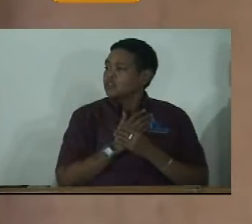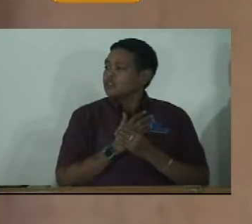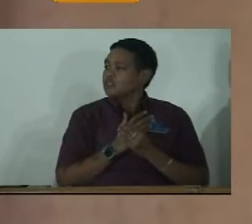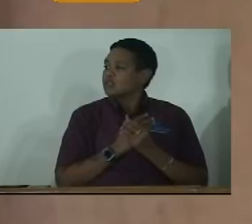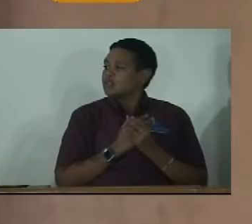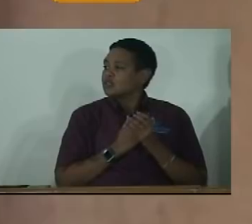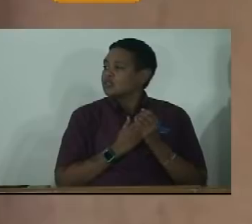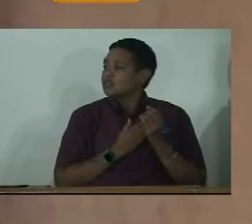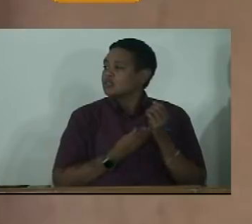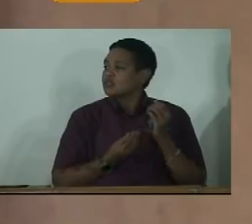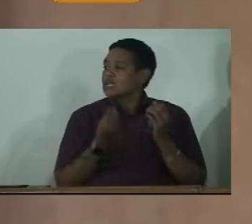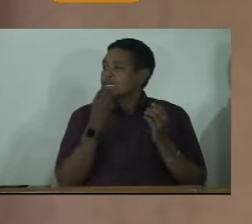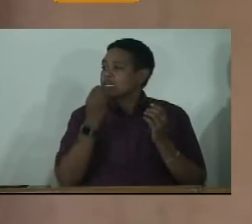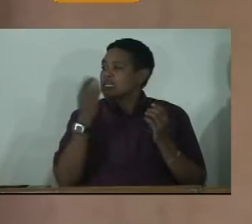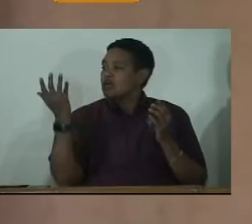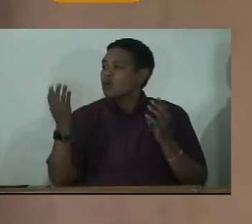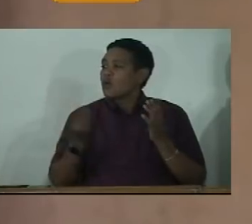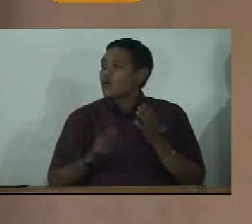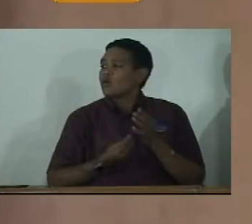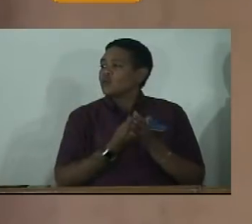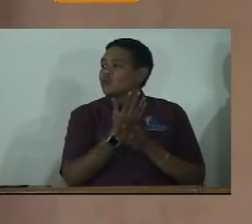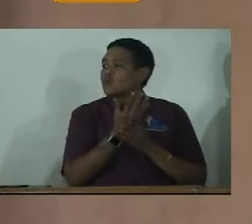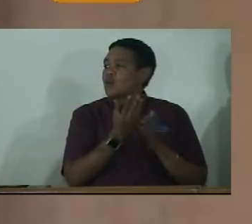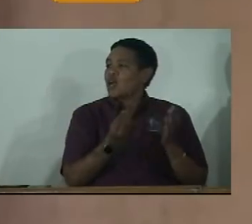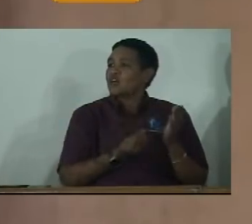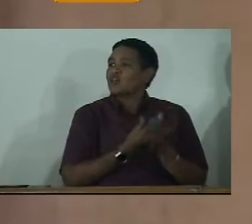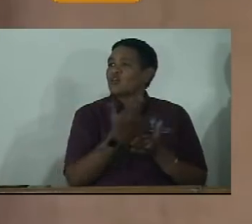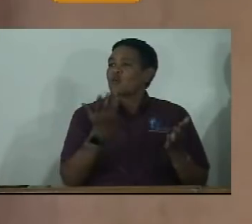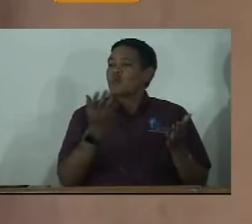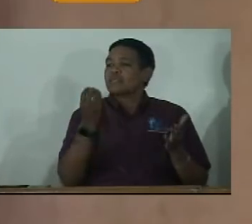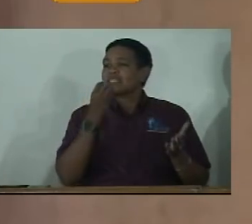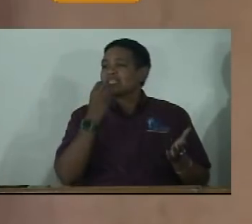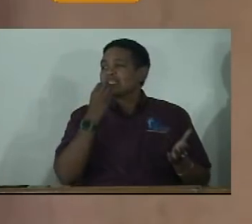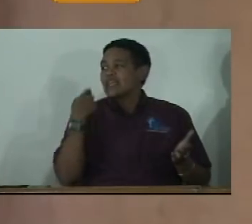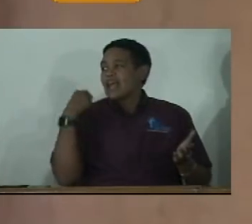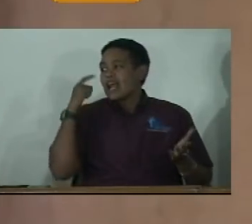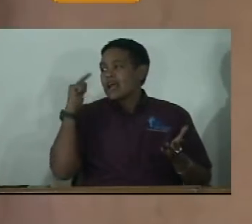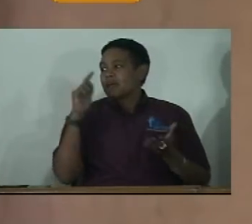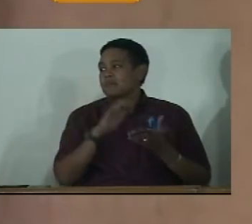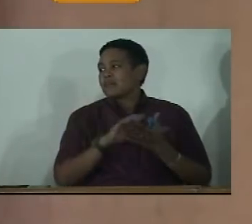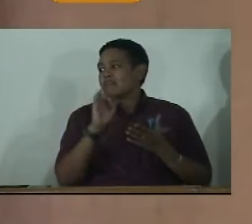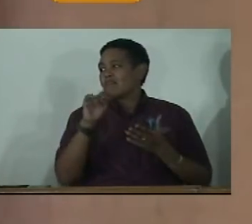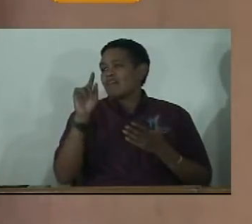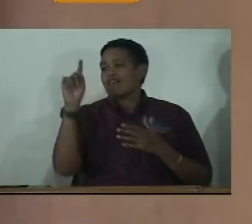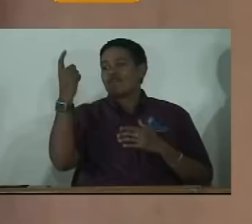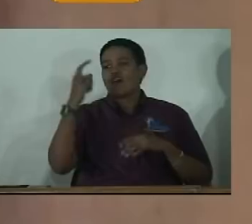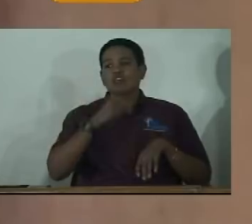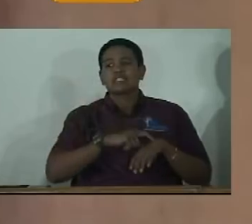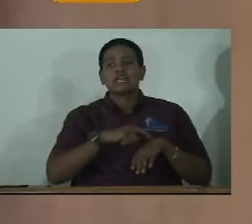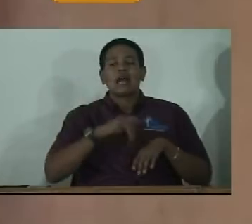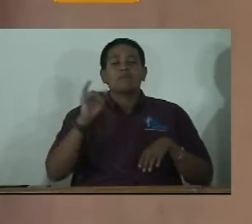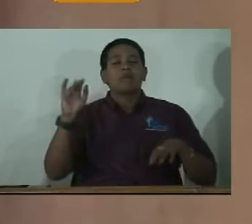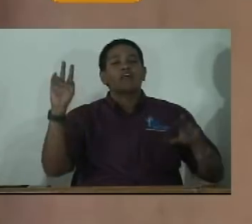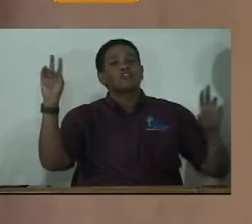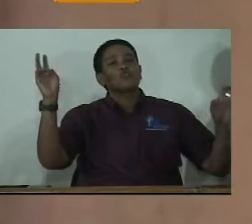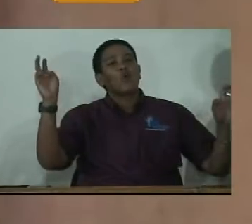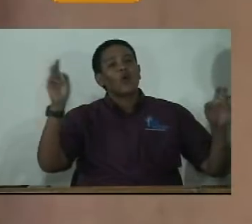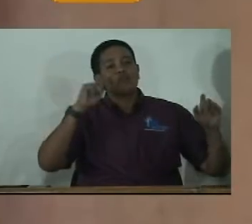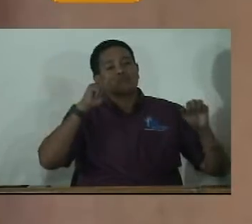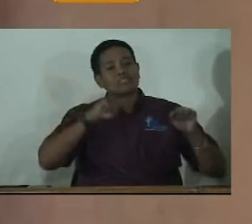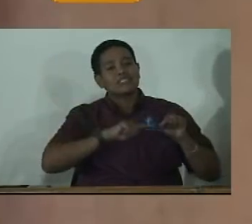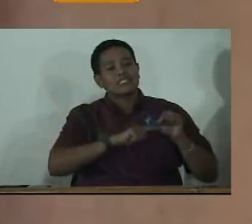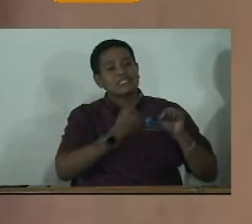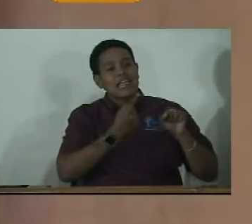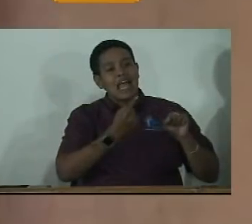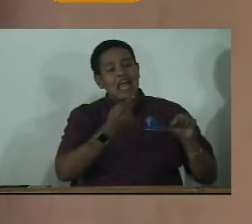eating what you grow and growing what you eat. I believe that was the first time that that slogan was used,